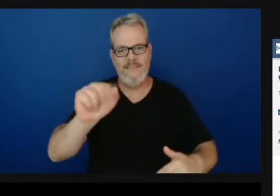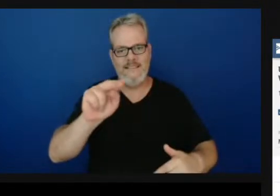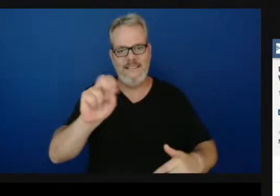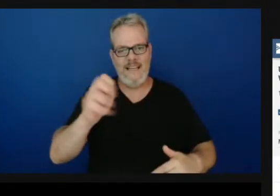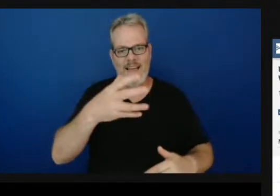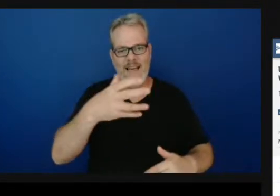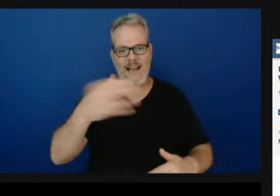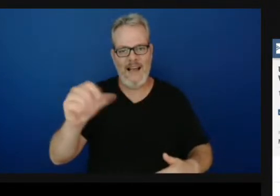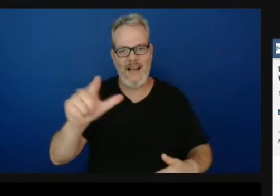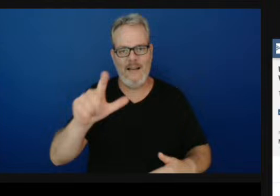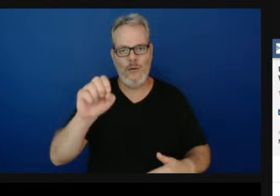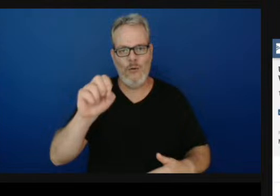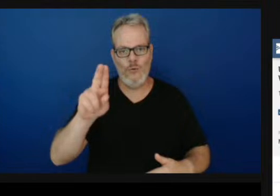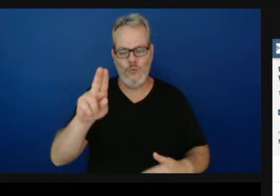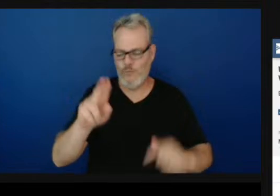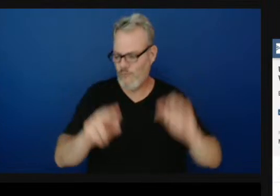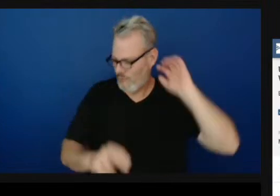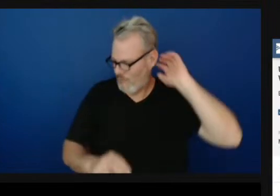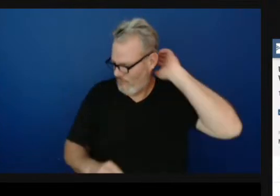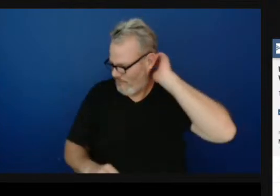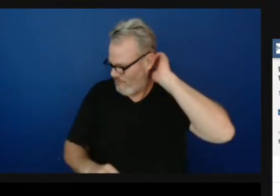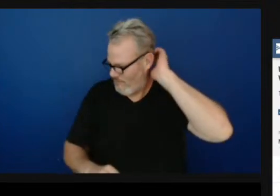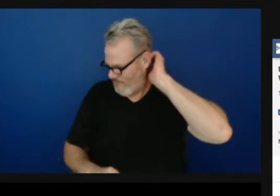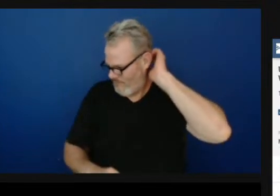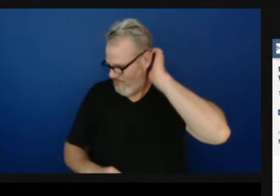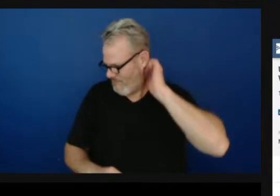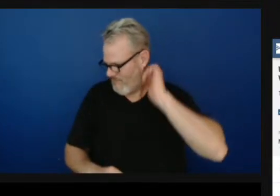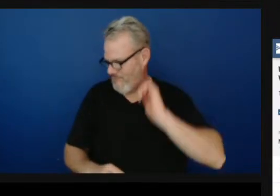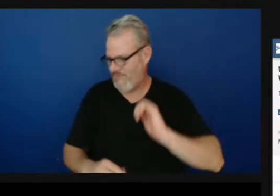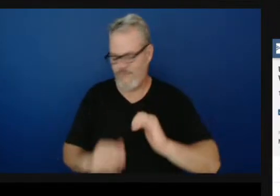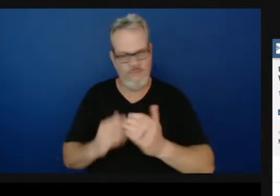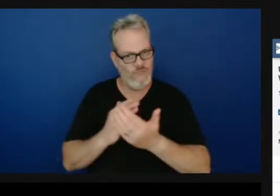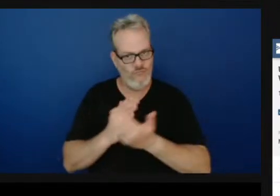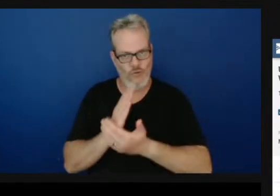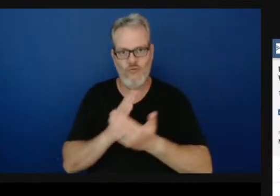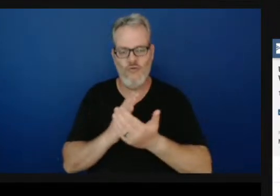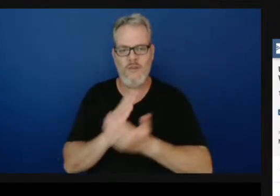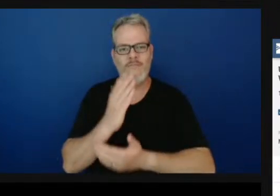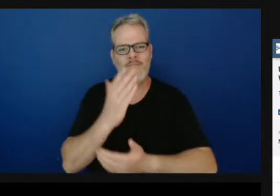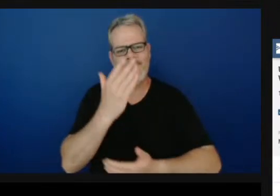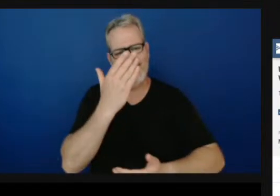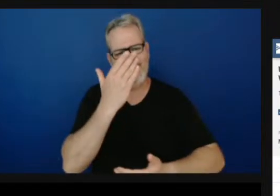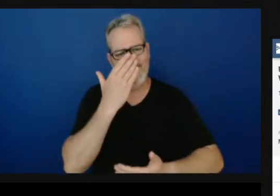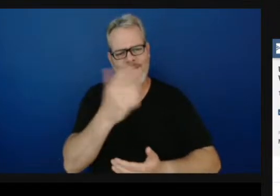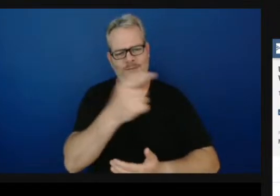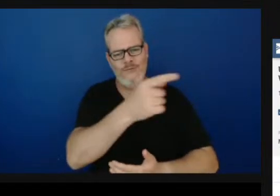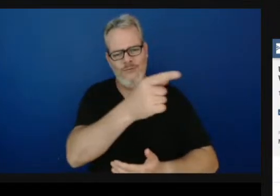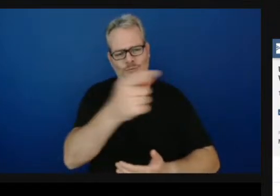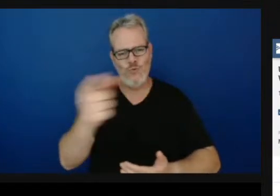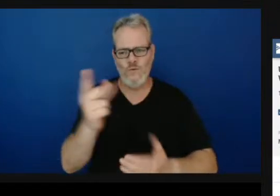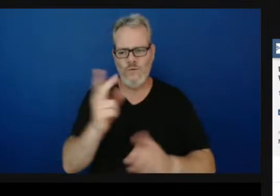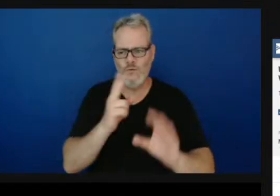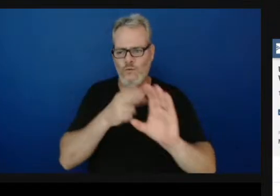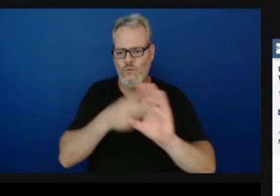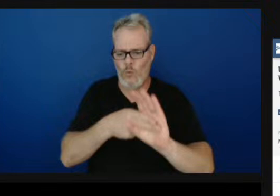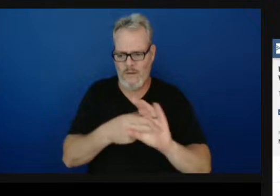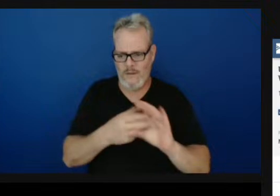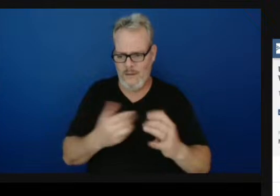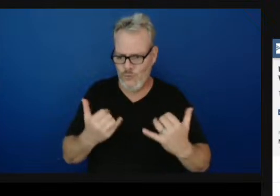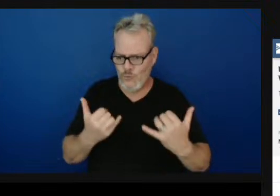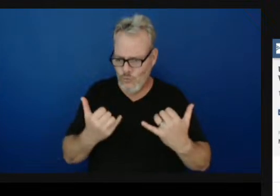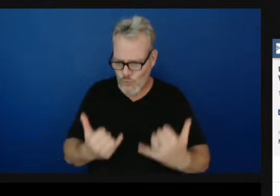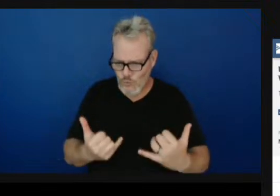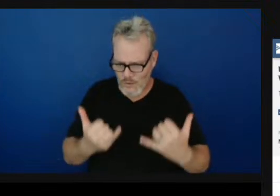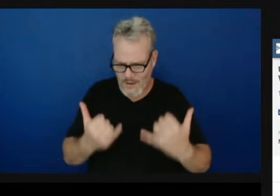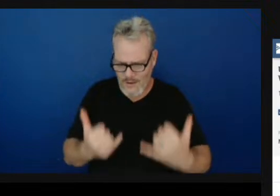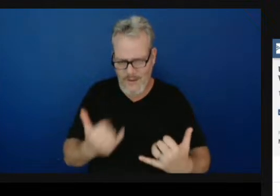All right. Well, yeah, first want to thank everybody for tuning in today. We rely on viewers like you with the likes, the